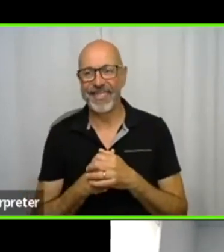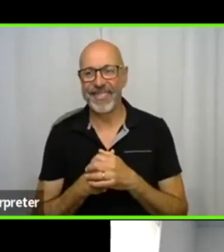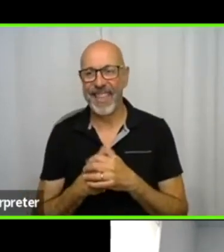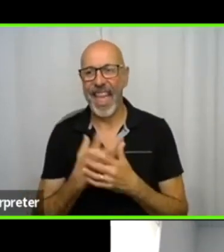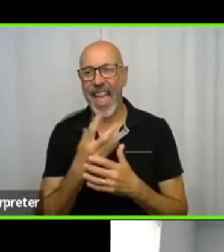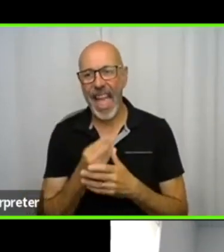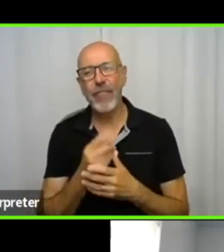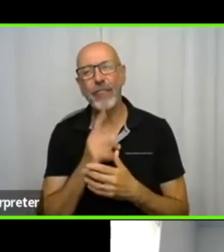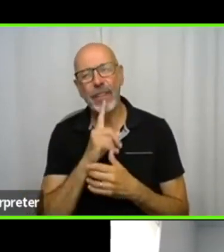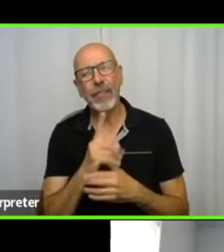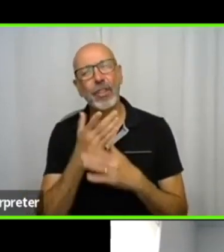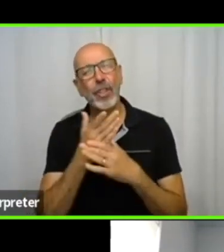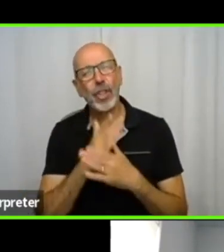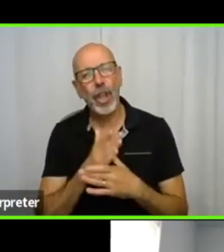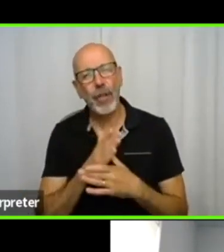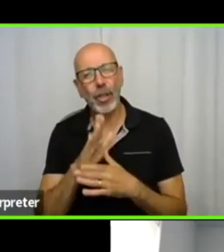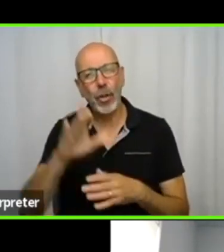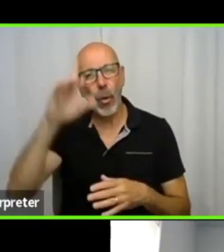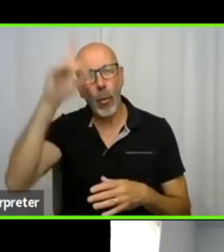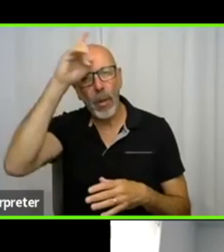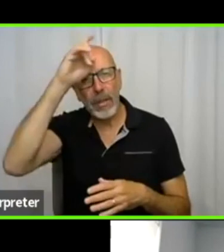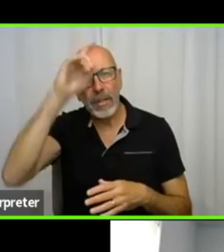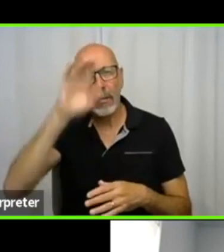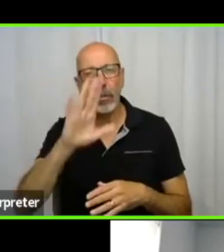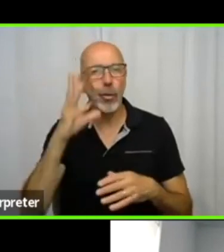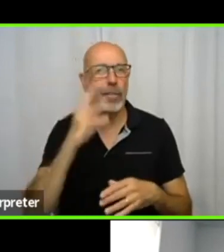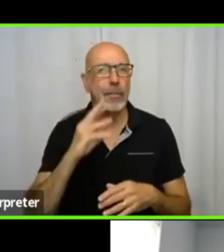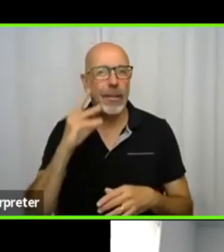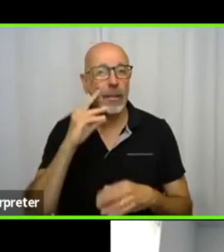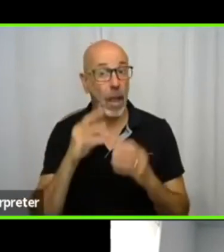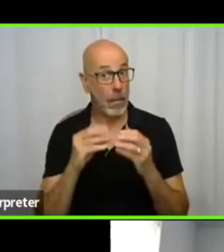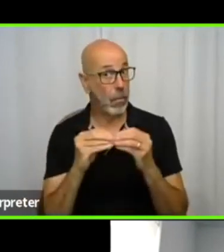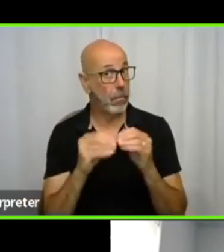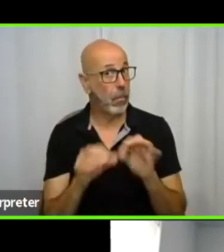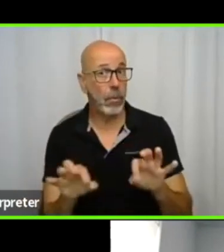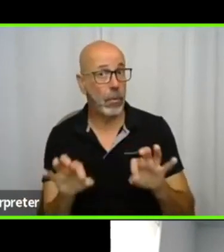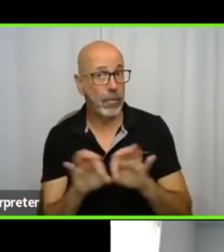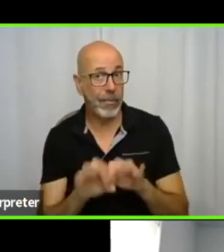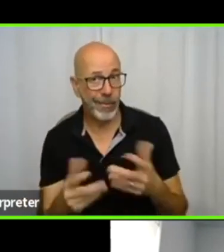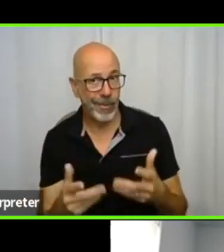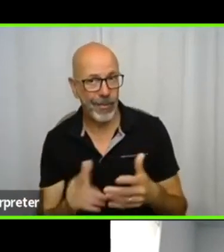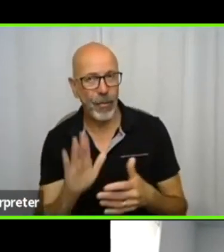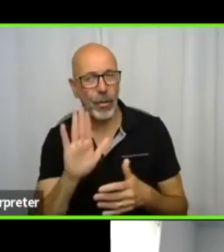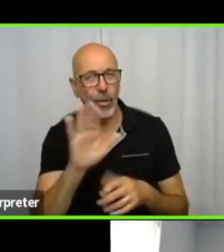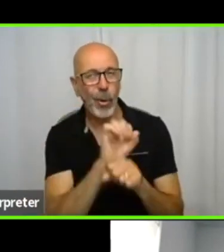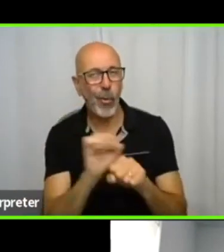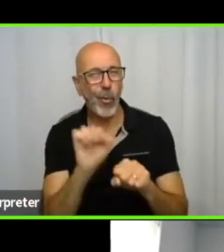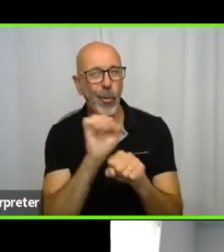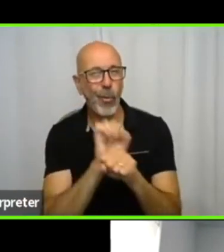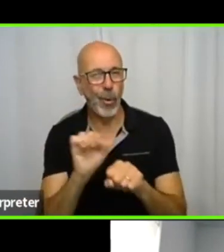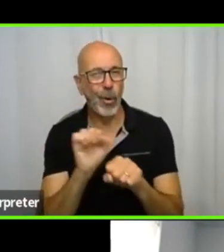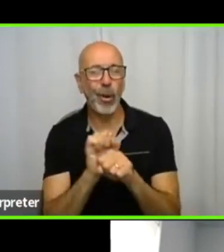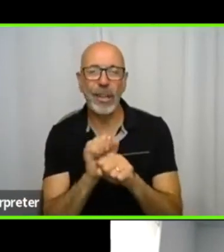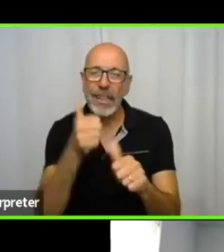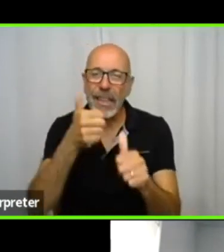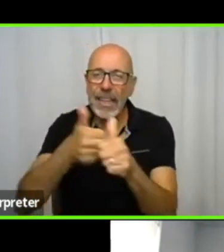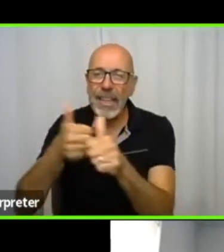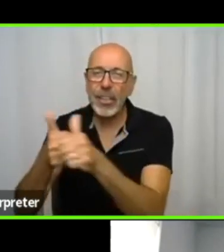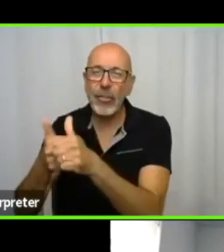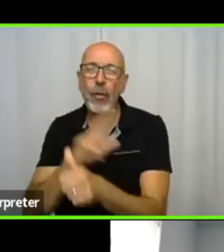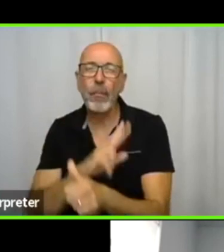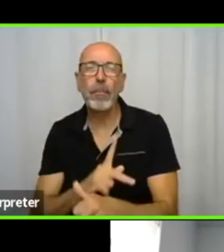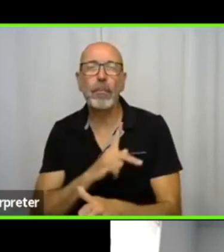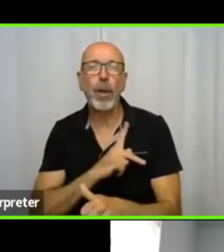and for sharing of your wisdom and experience, and even more importantly, for the work that you have actually each personally